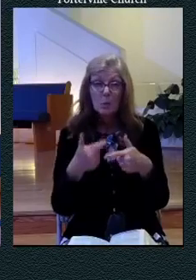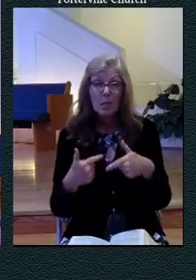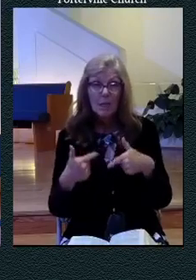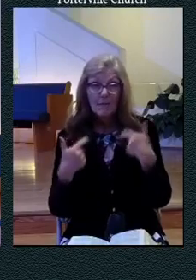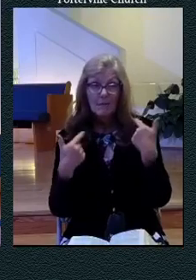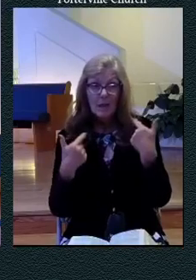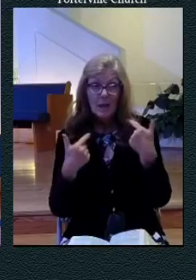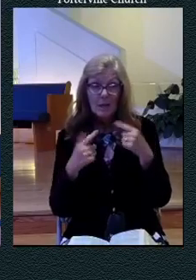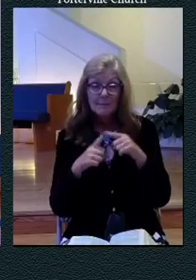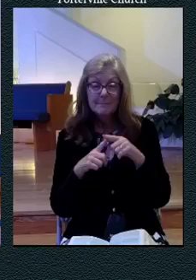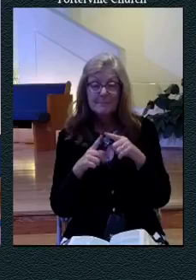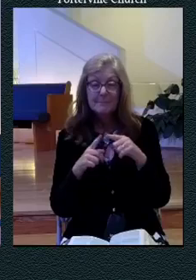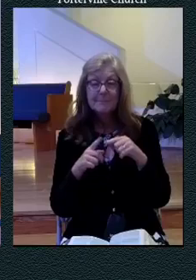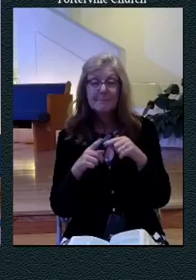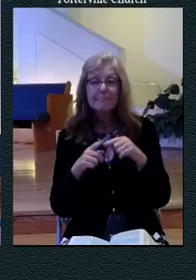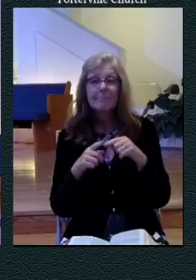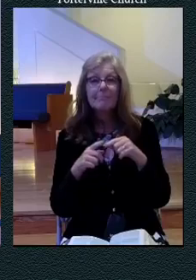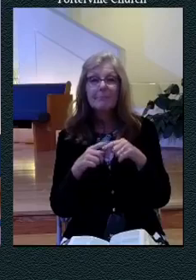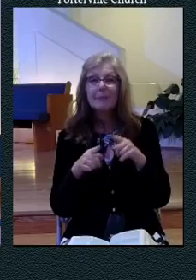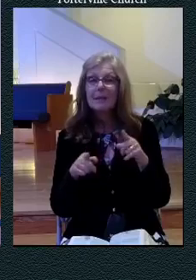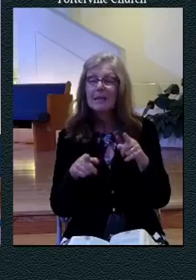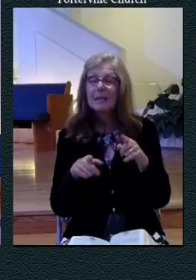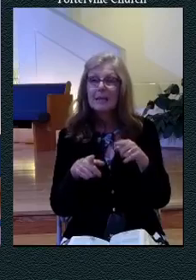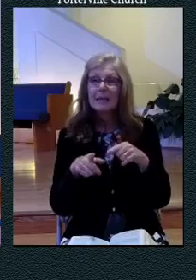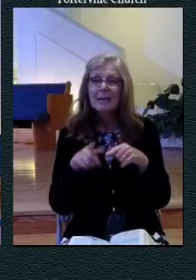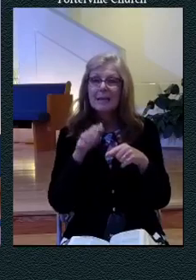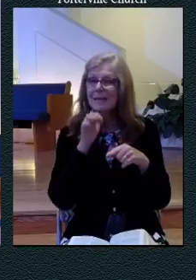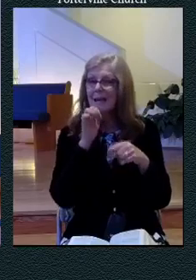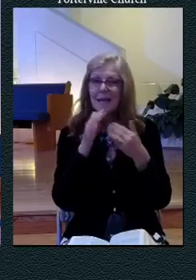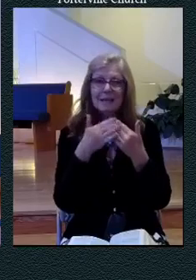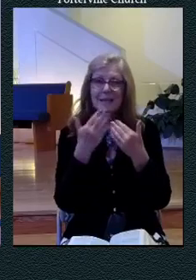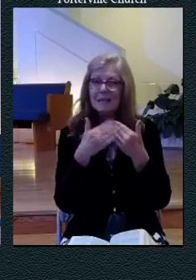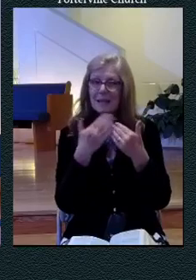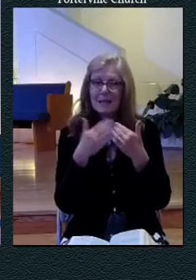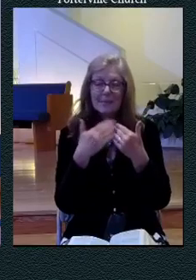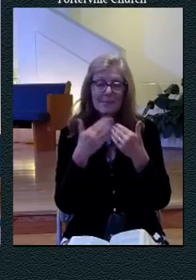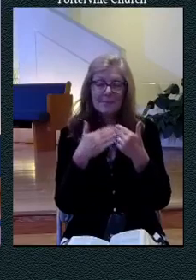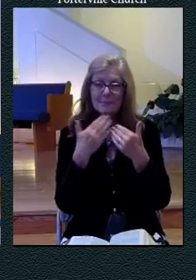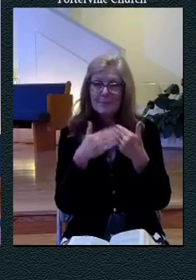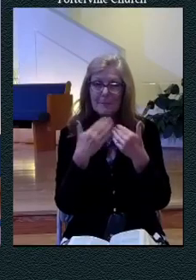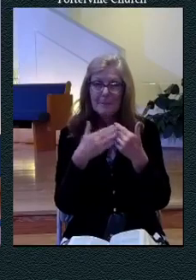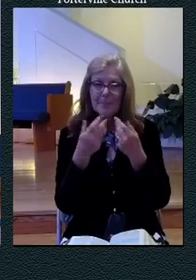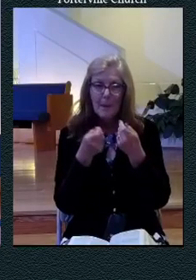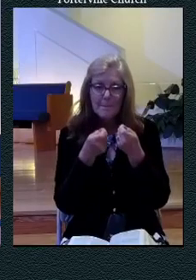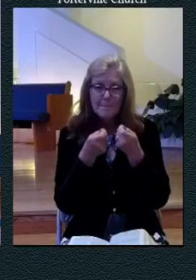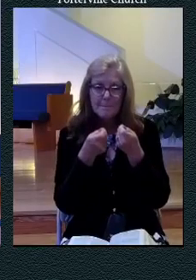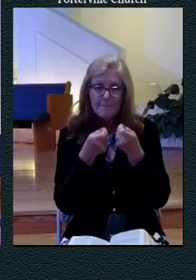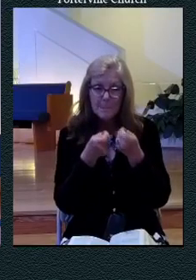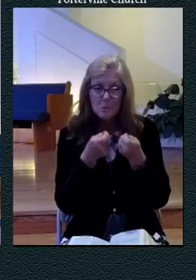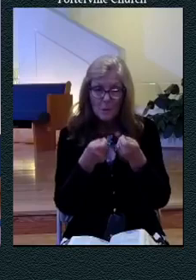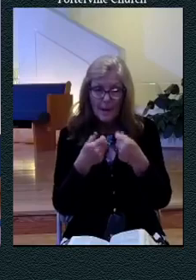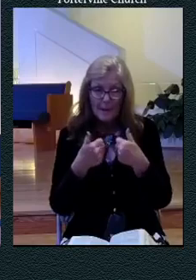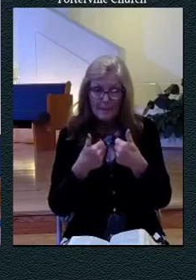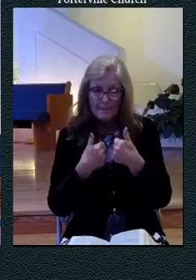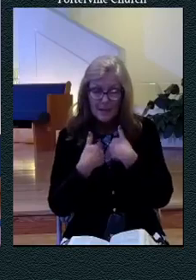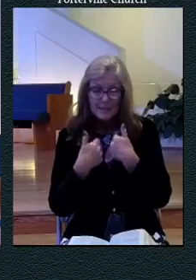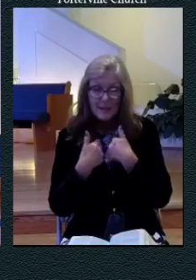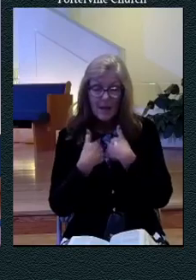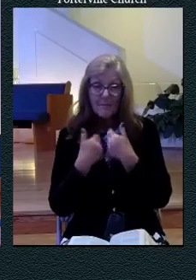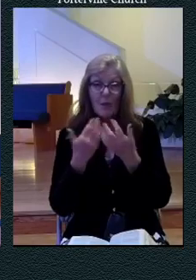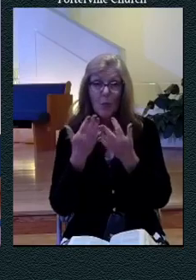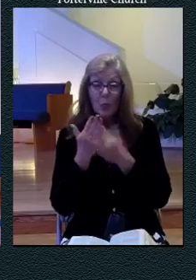however, it is not so easy to persuade oneself that by